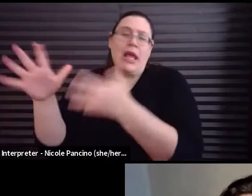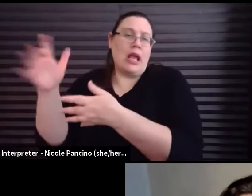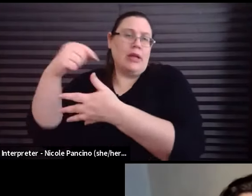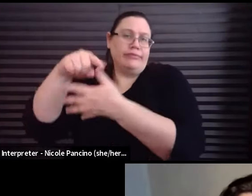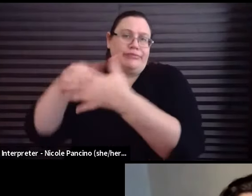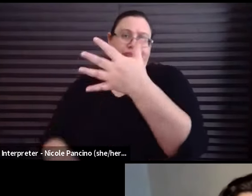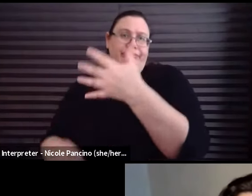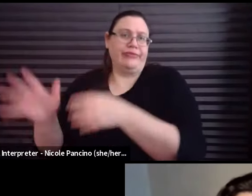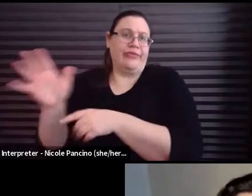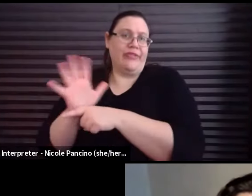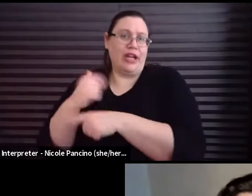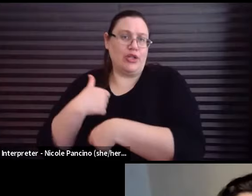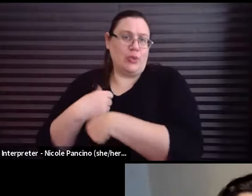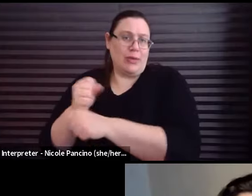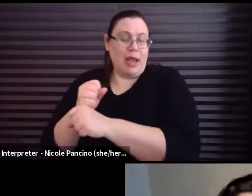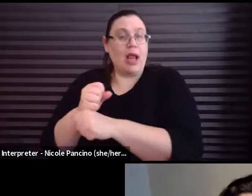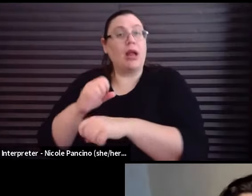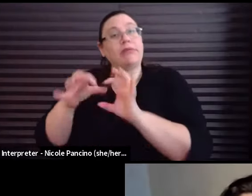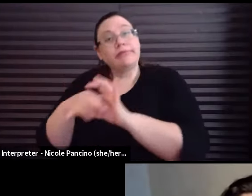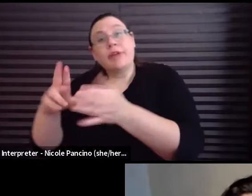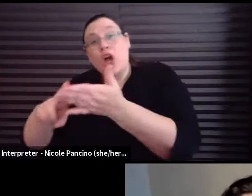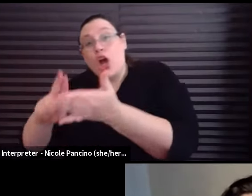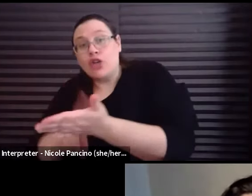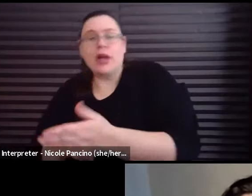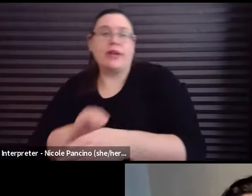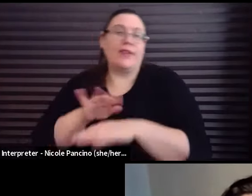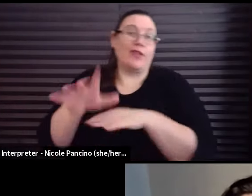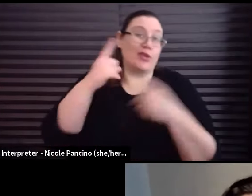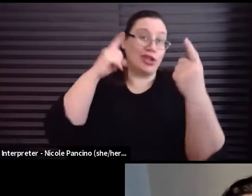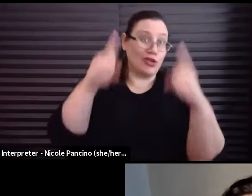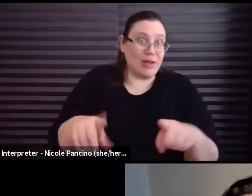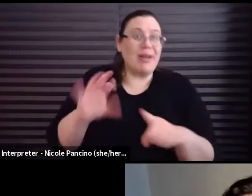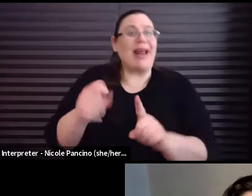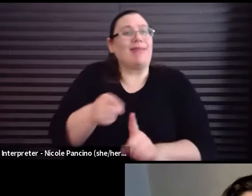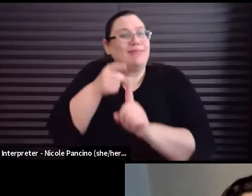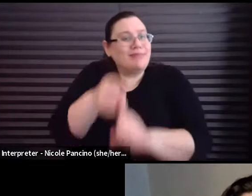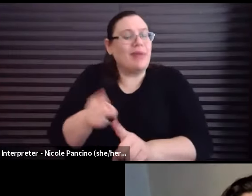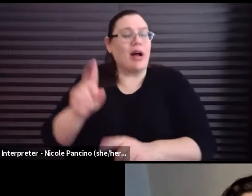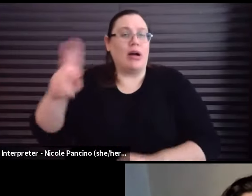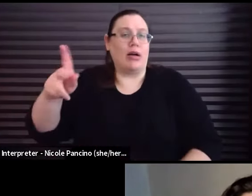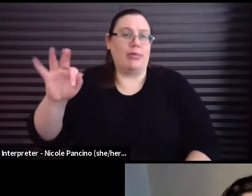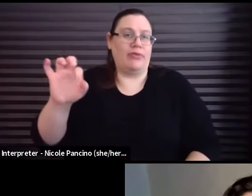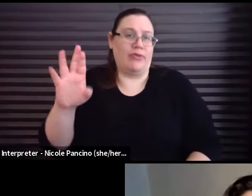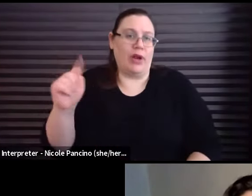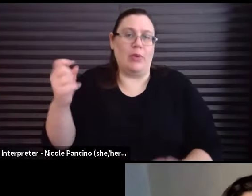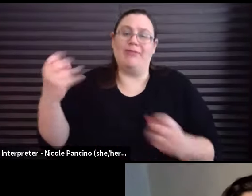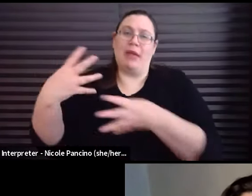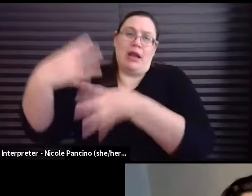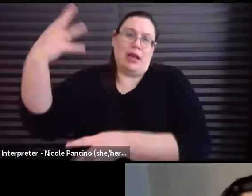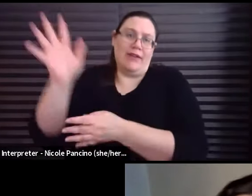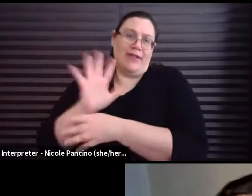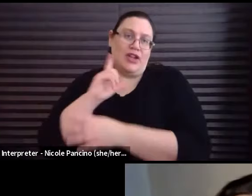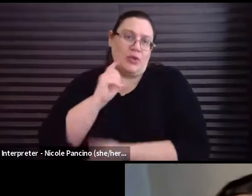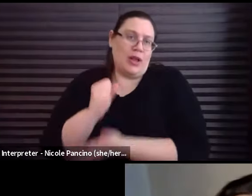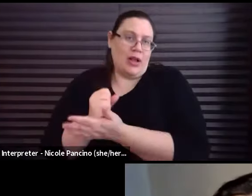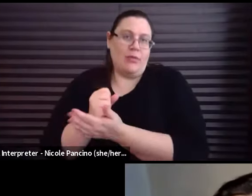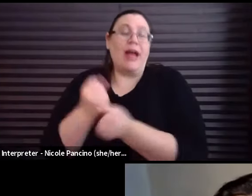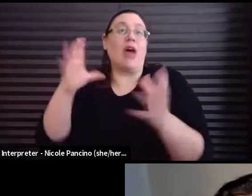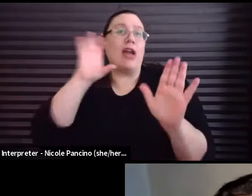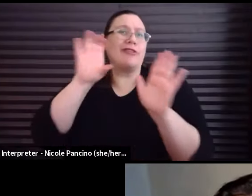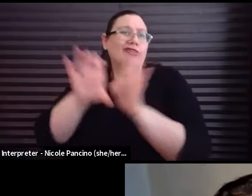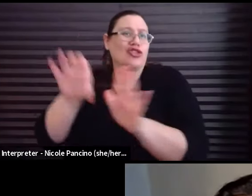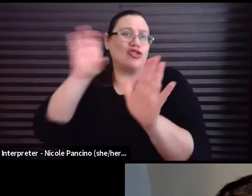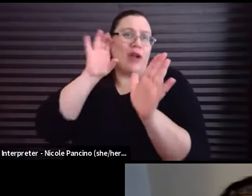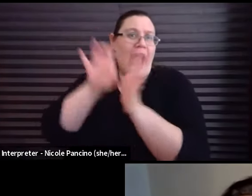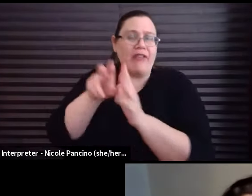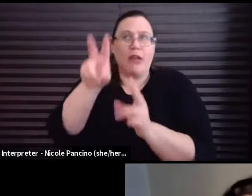created on the contract, on the influence agreement, and specifically on the upfronts. So that I think will help it. There are a lot of graphics. So that's always